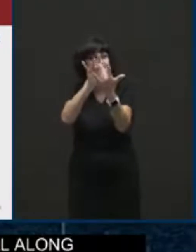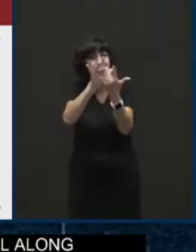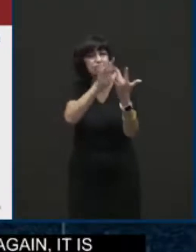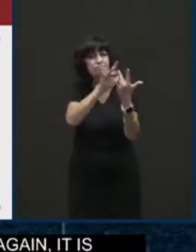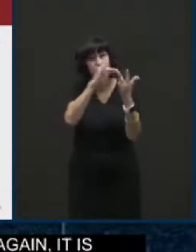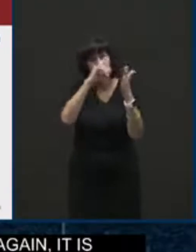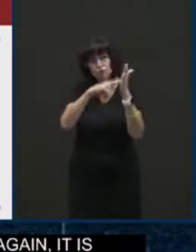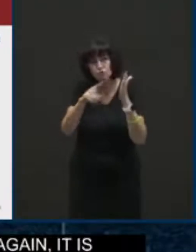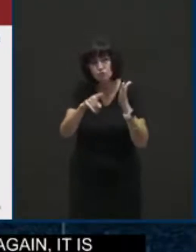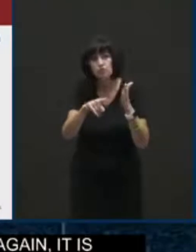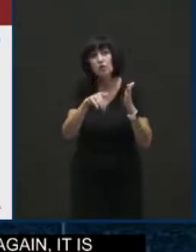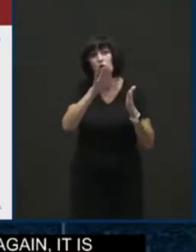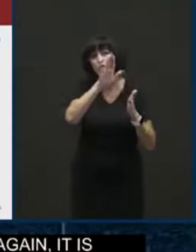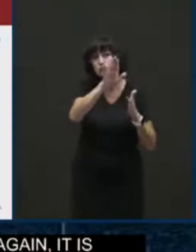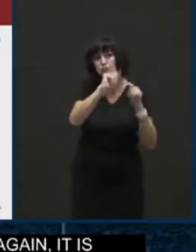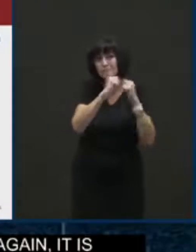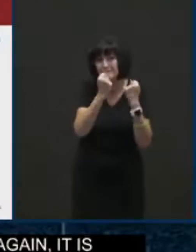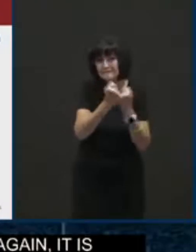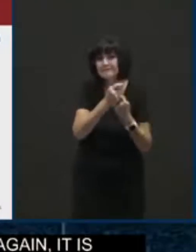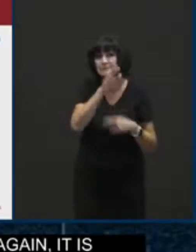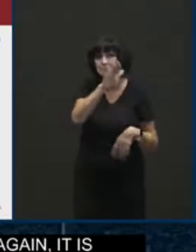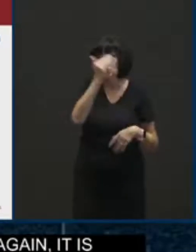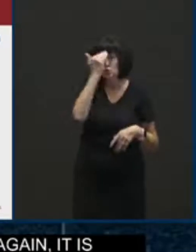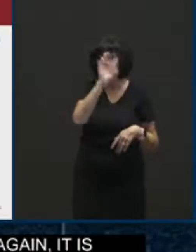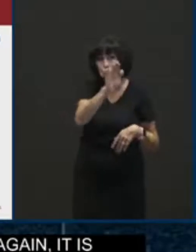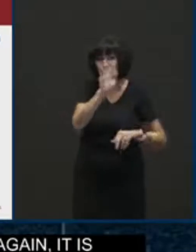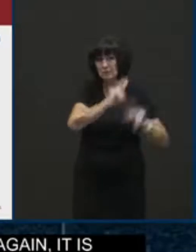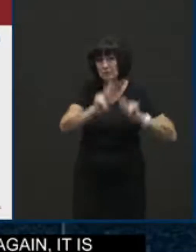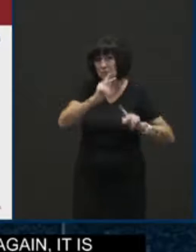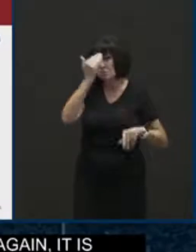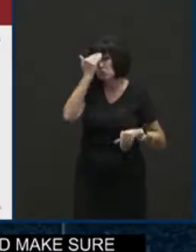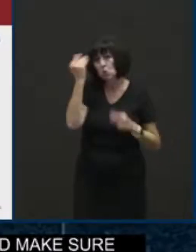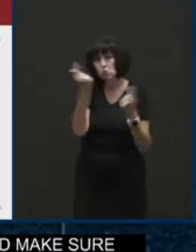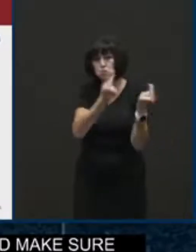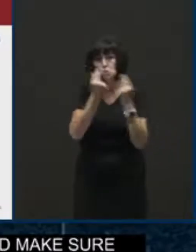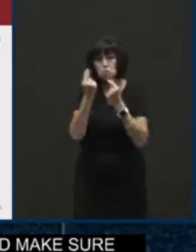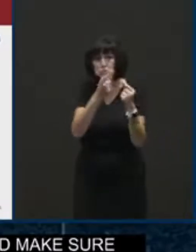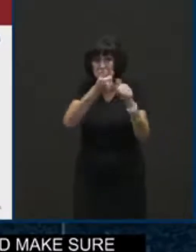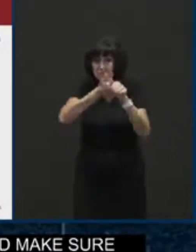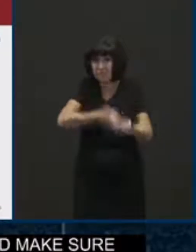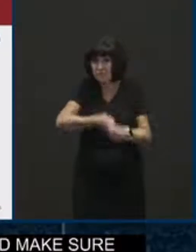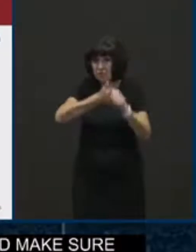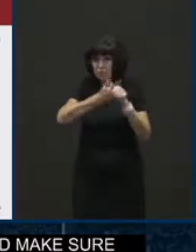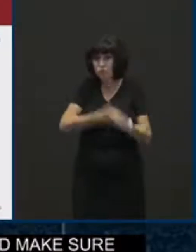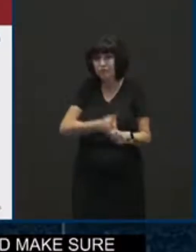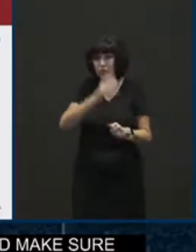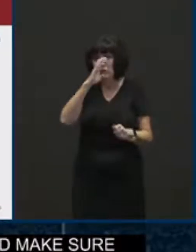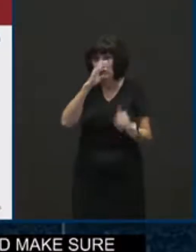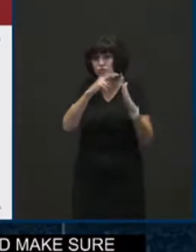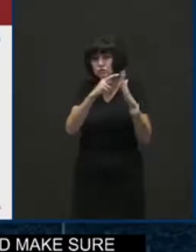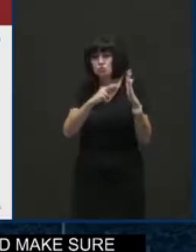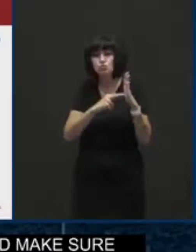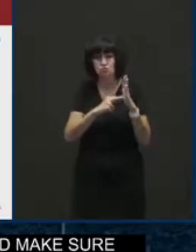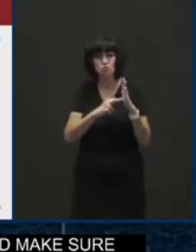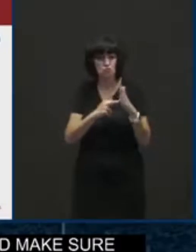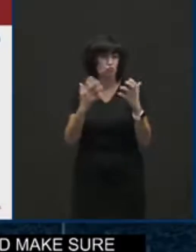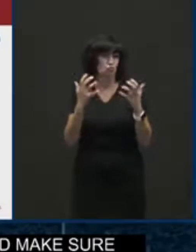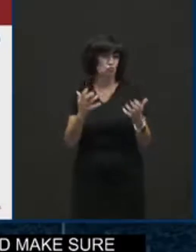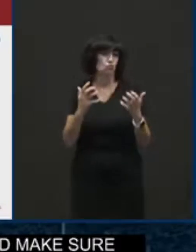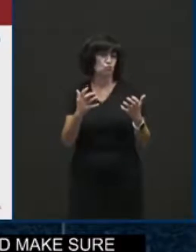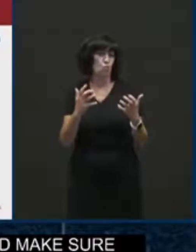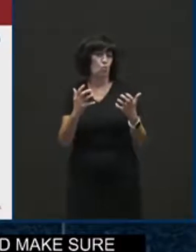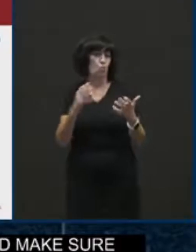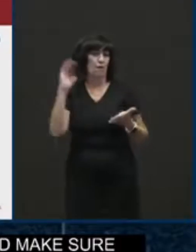facilities and their teams are on these calls to, again, make sure that we're all lined up as far as how best to prevent infections.